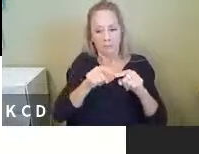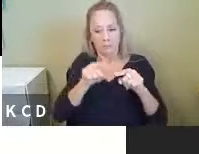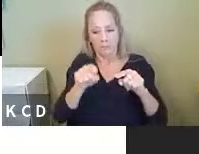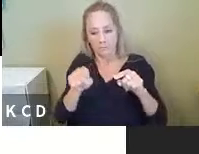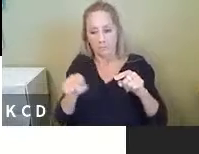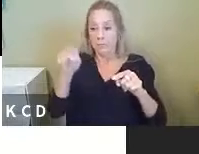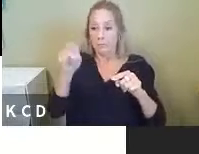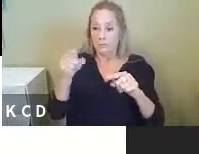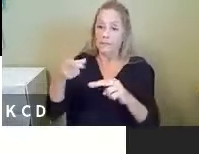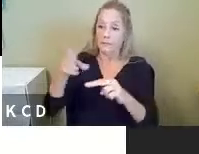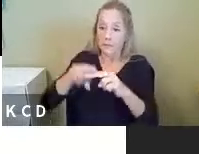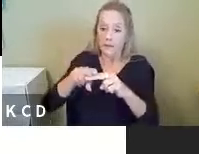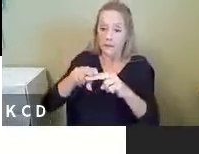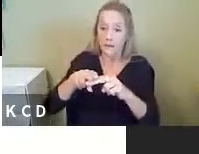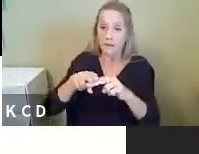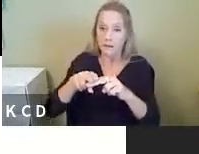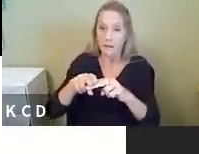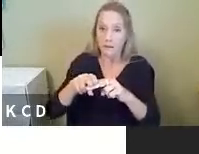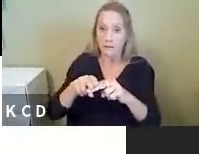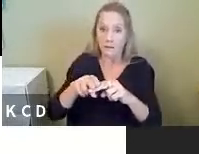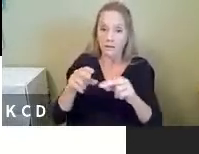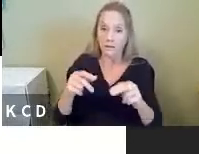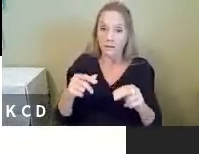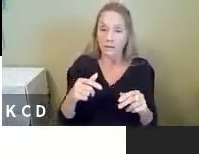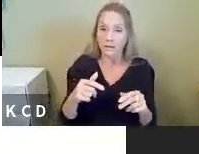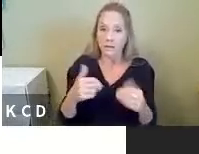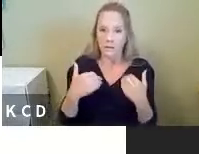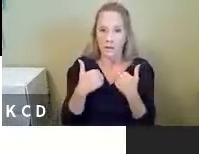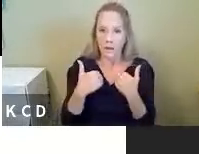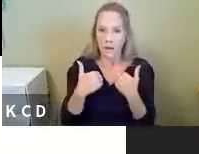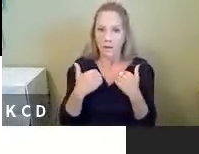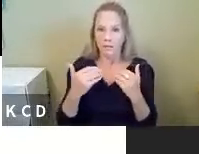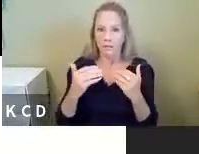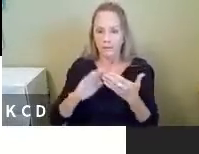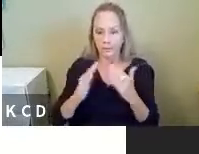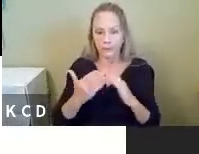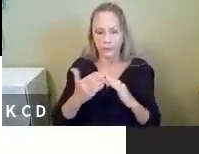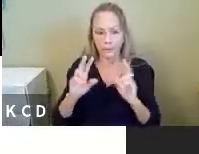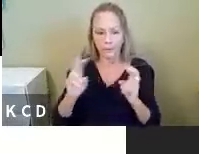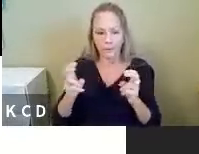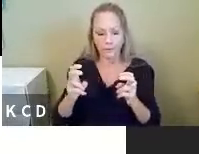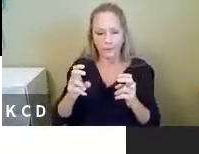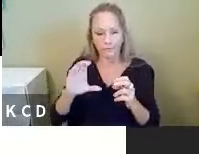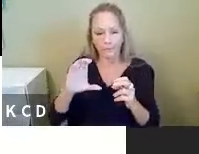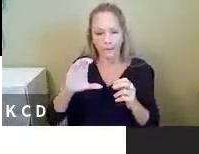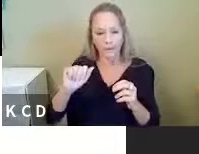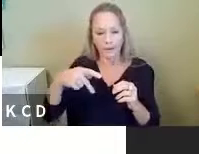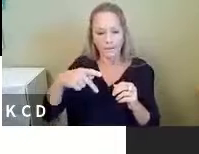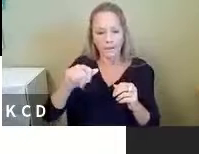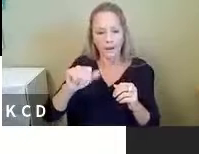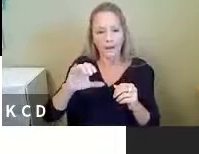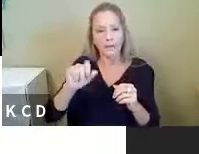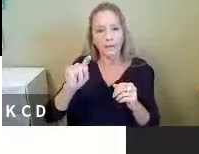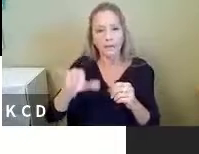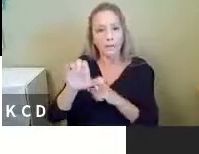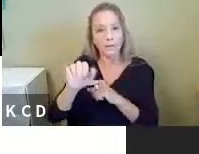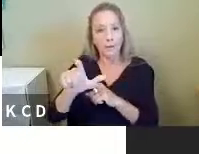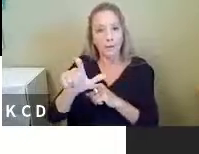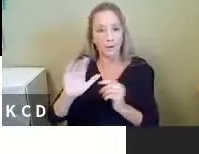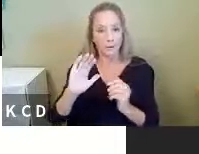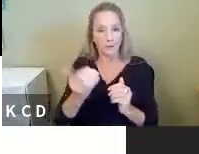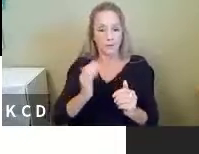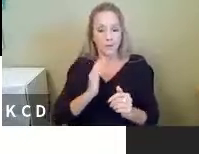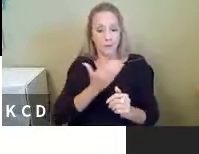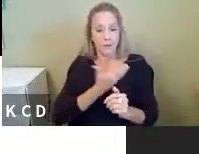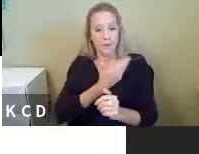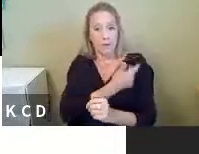I can tell you that we felt this, we have a community capacity call, and our hospital seemed to feel this a